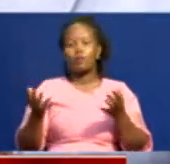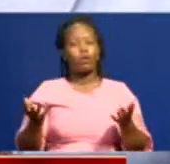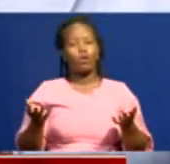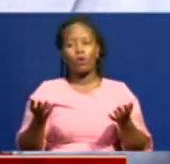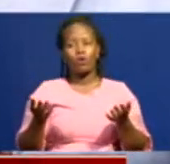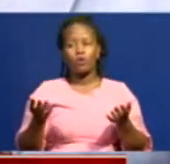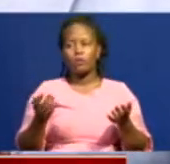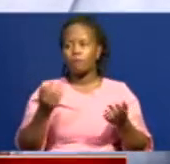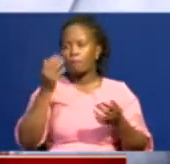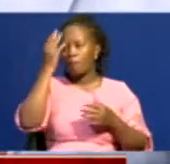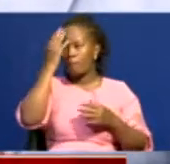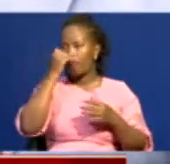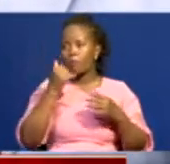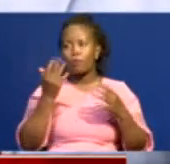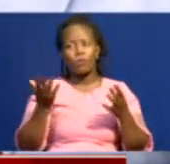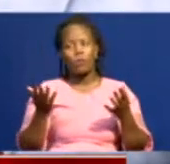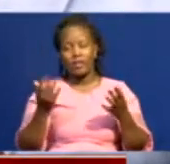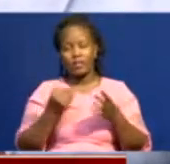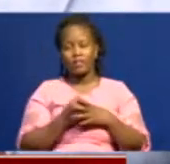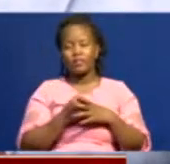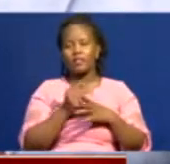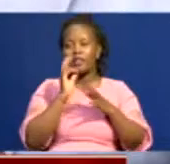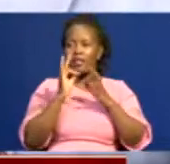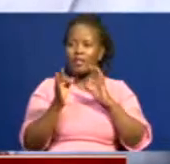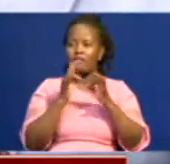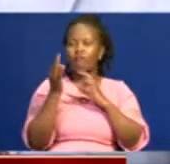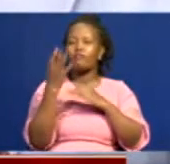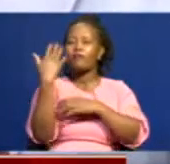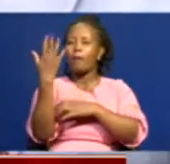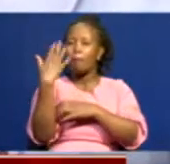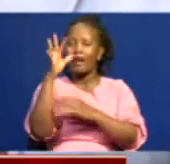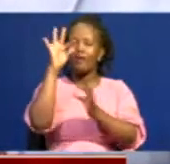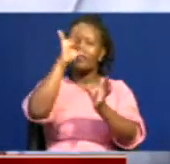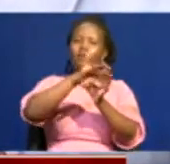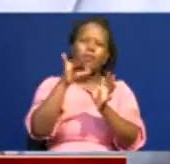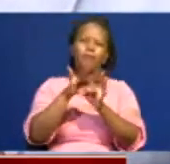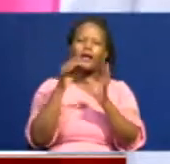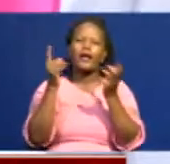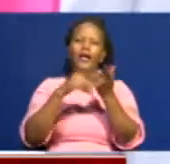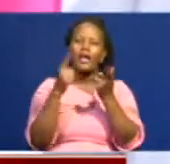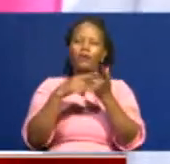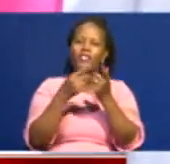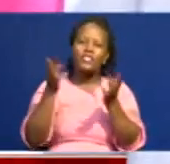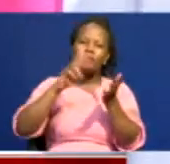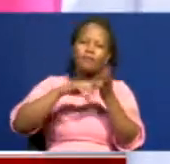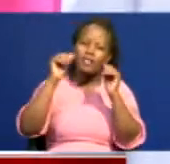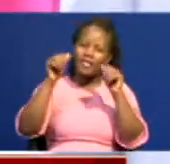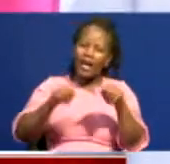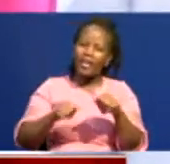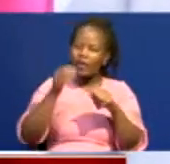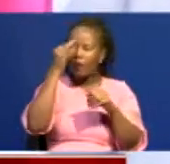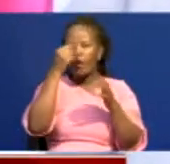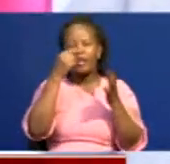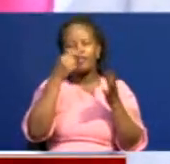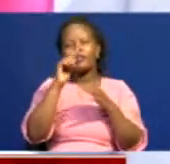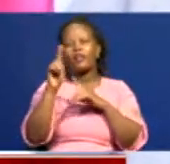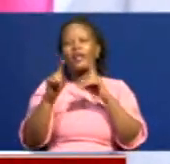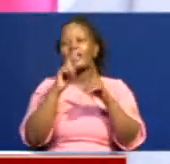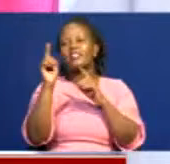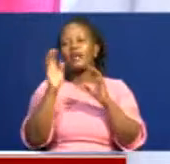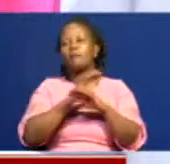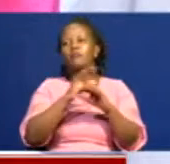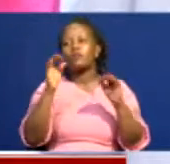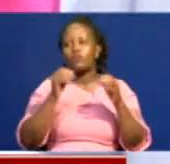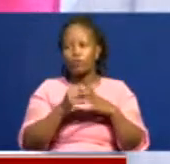Because if the ballot papers can be recounted, why not our parents? We had very high expectations in